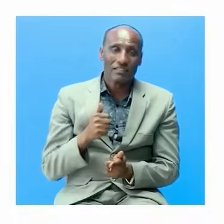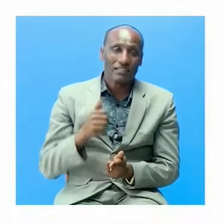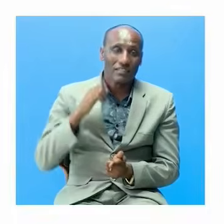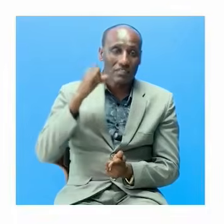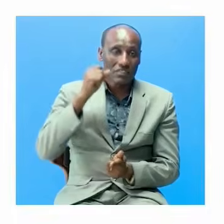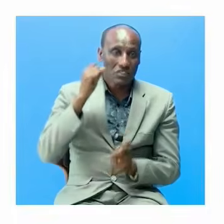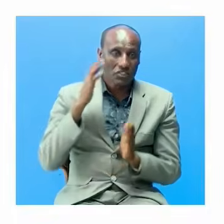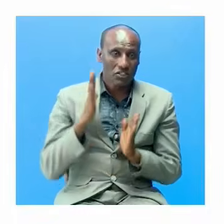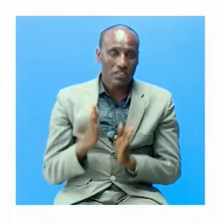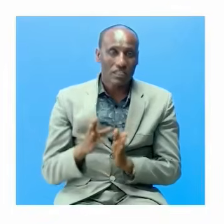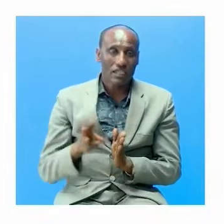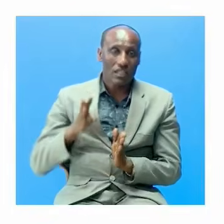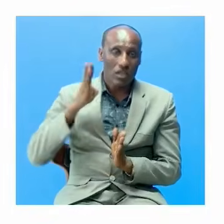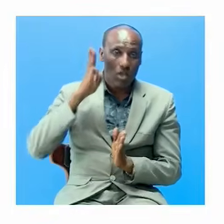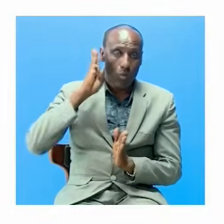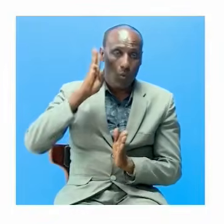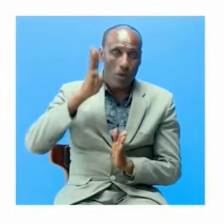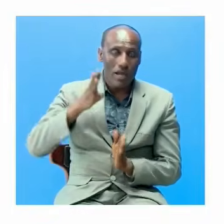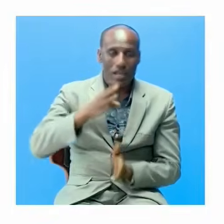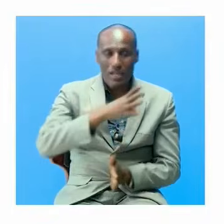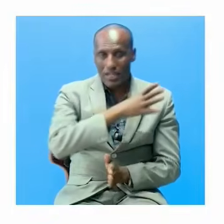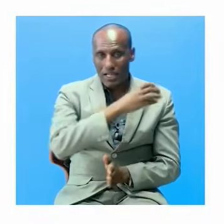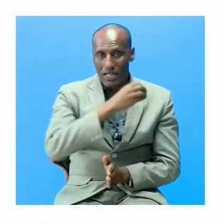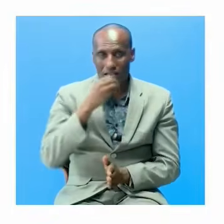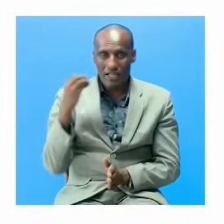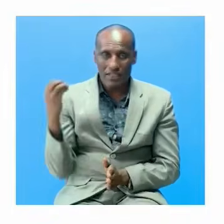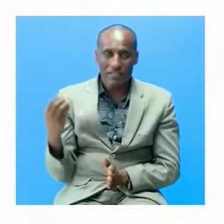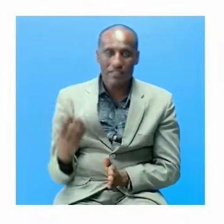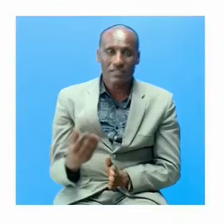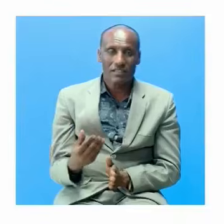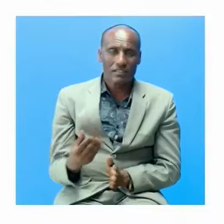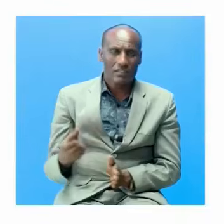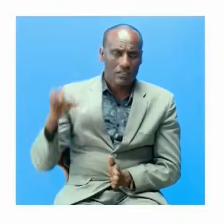shall, yeah, will,